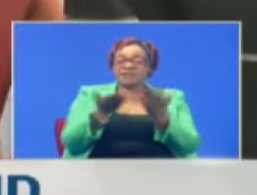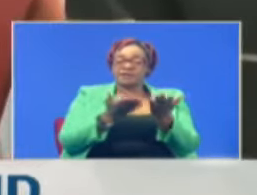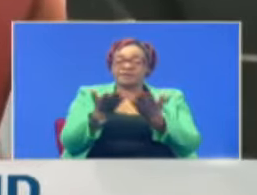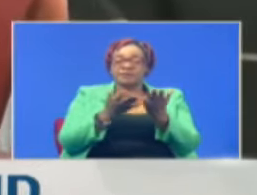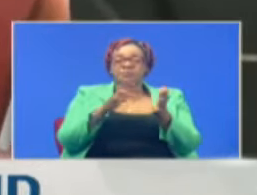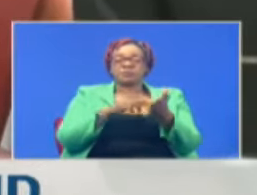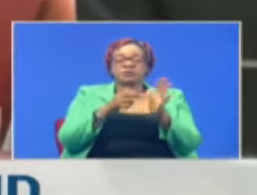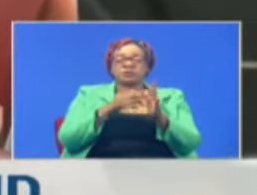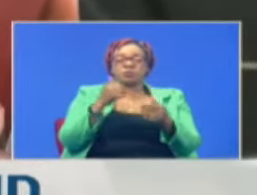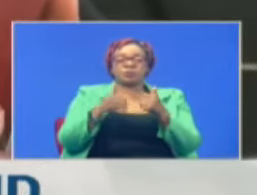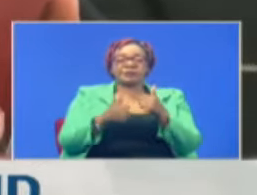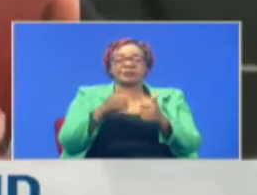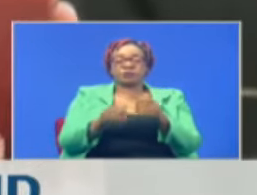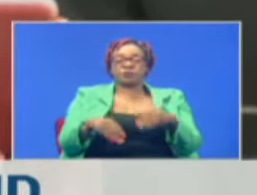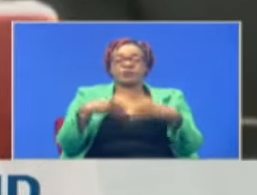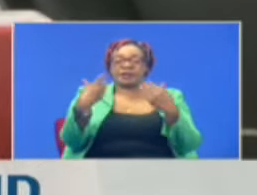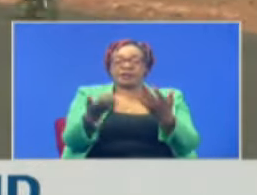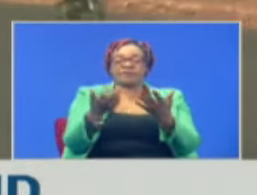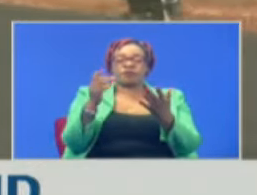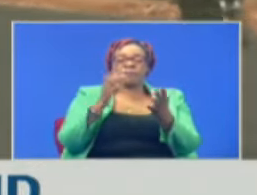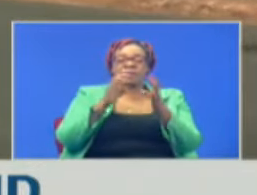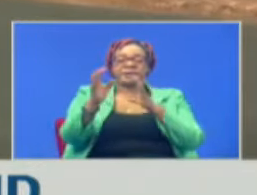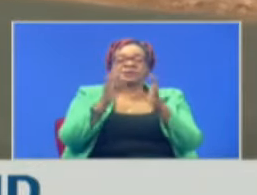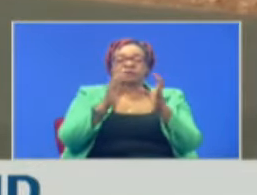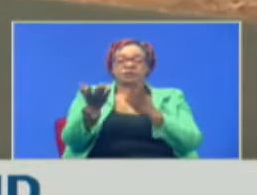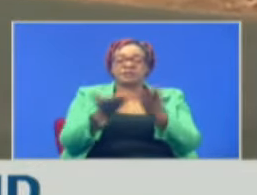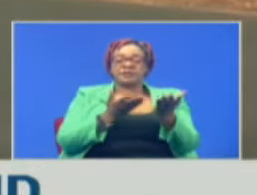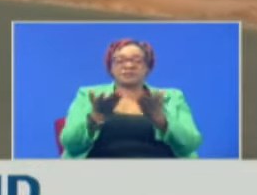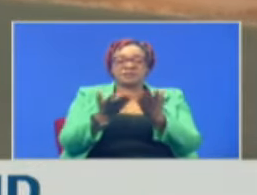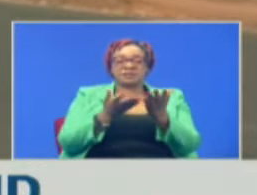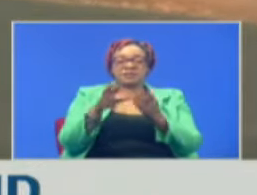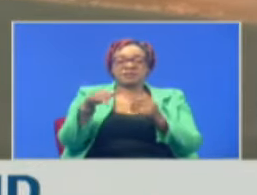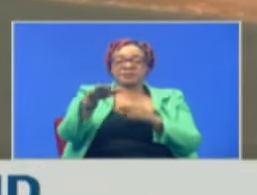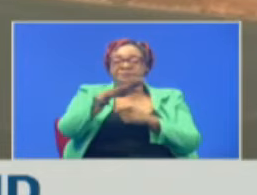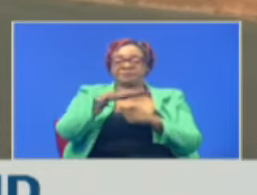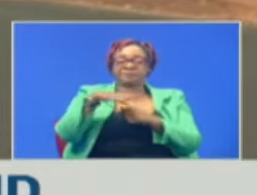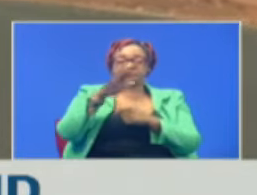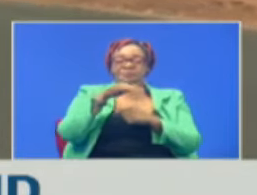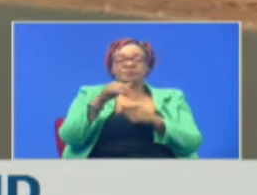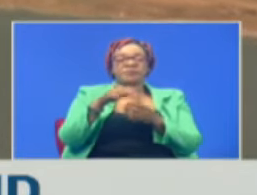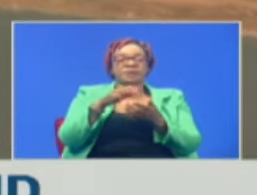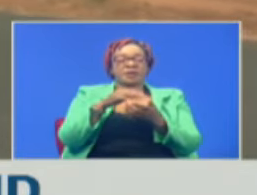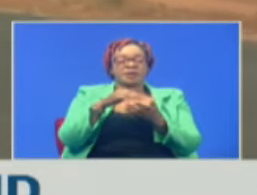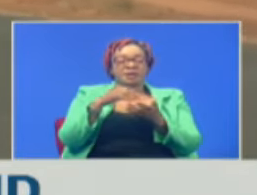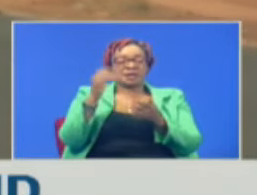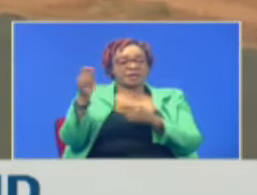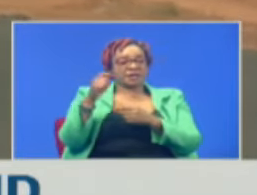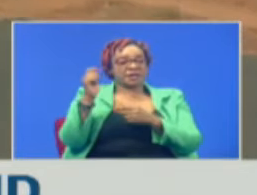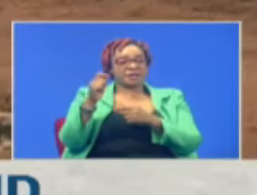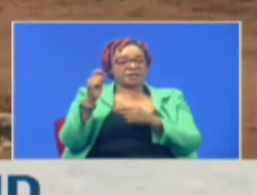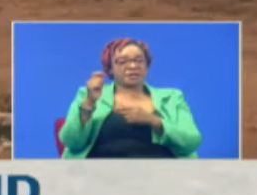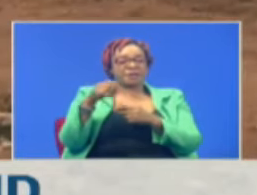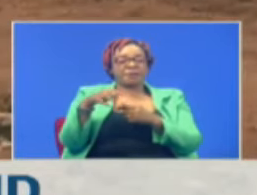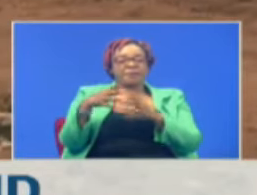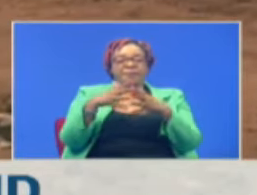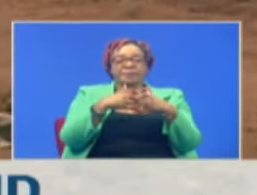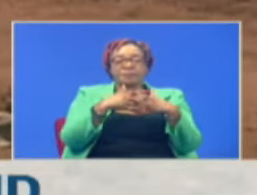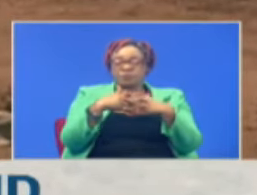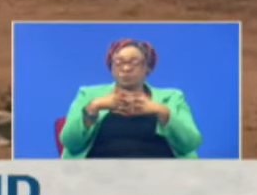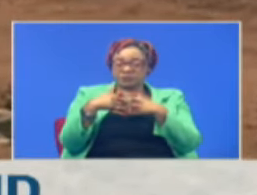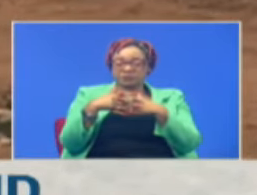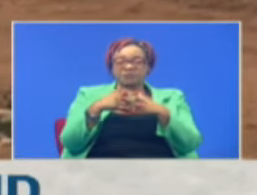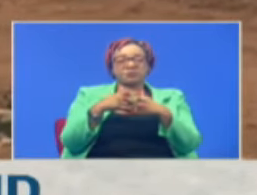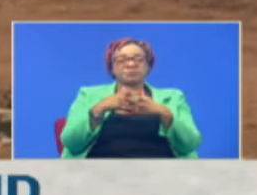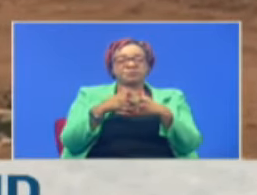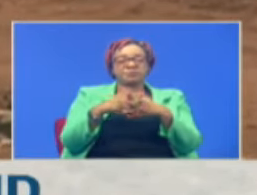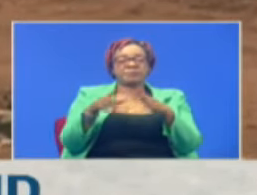which seeks to avail communication services in unserved and underserved areas in Kenya. The USF is primarily financed